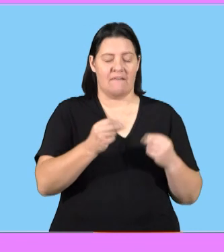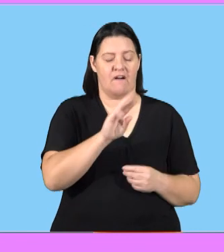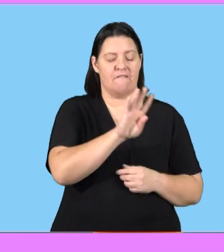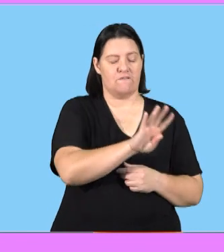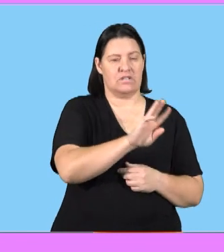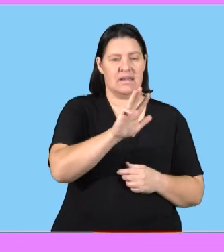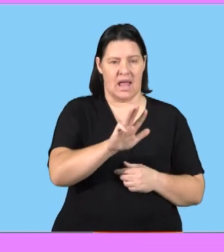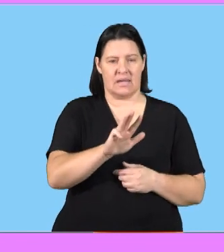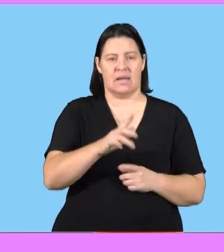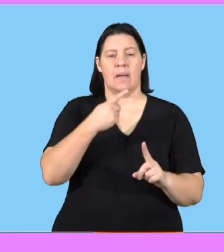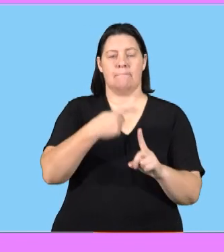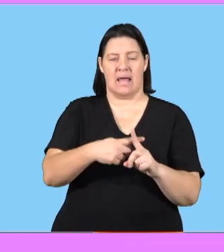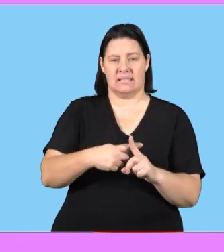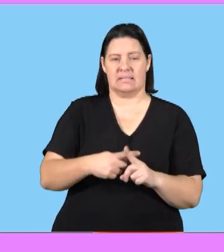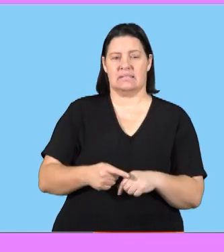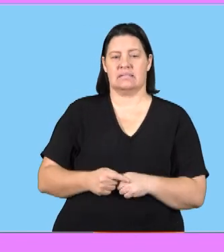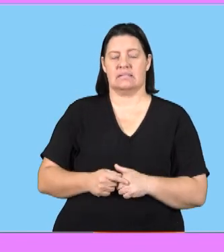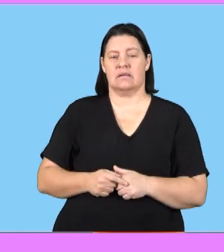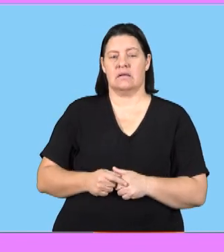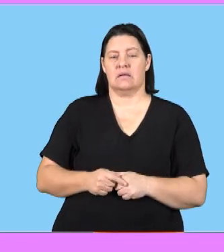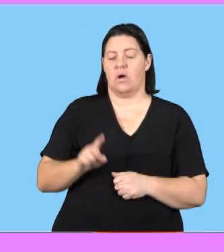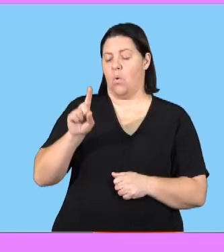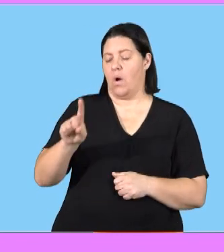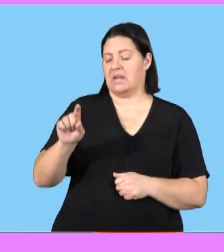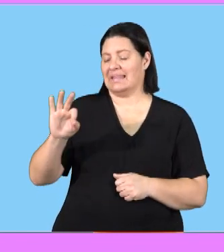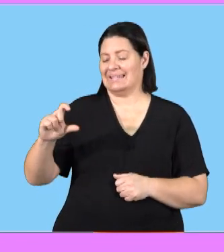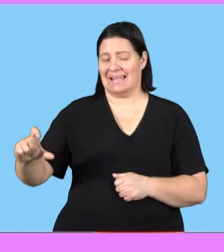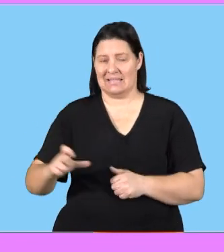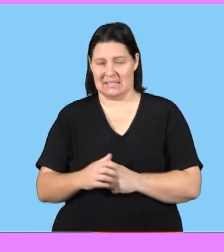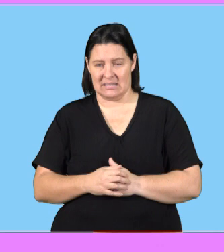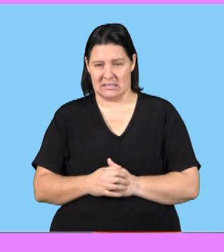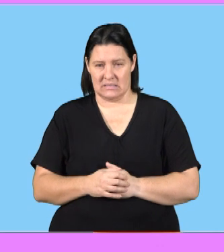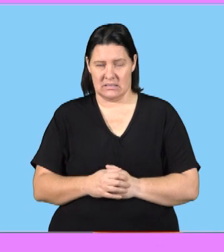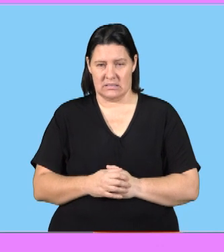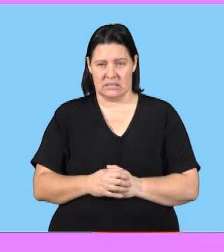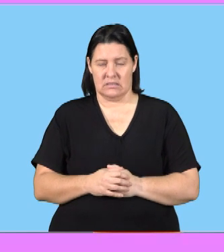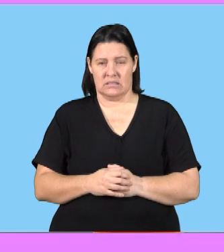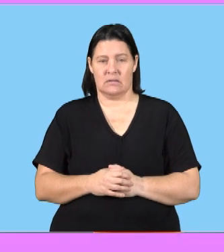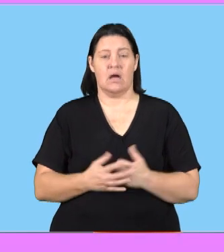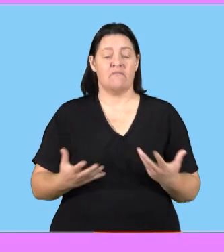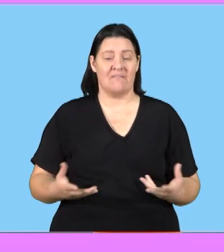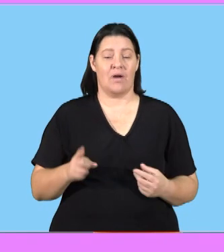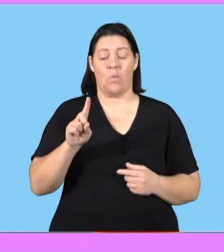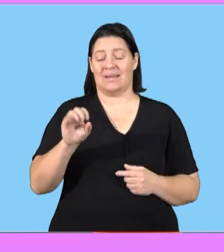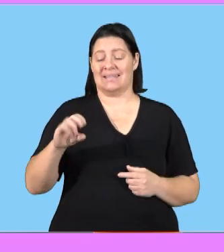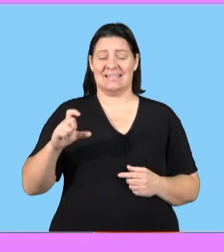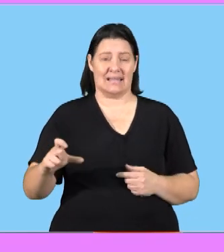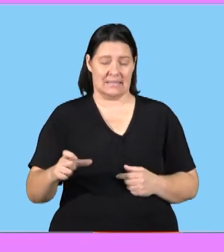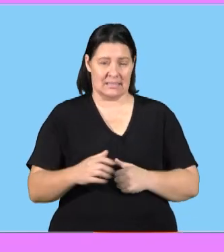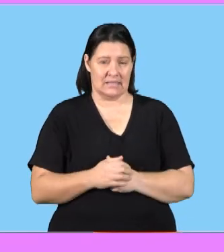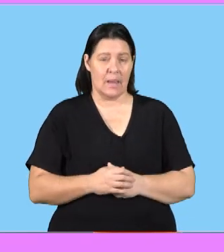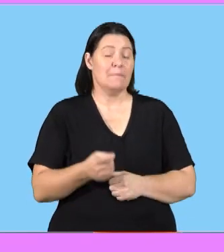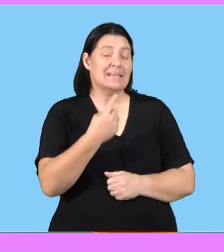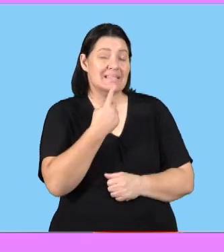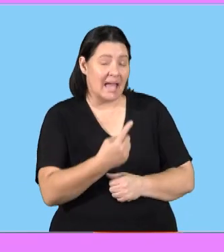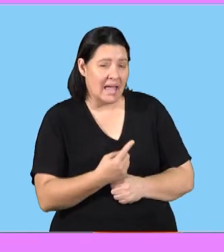have 49 rand plus 13 cents. So now if we have 13 cents,